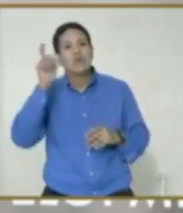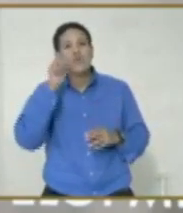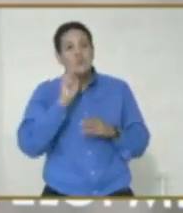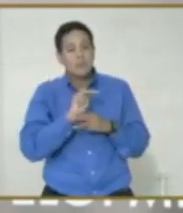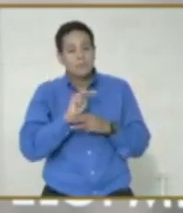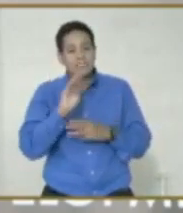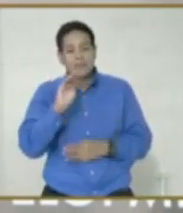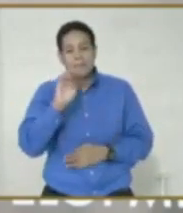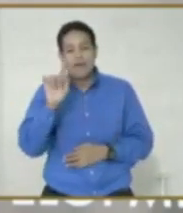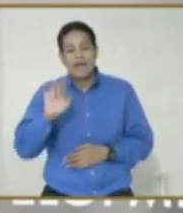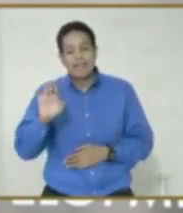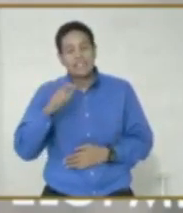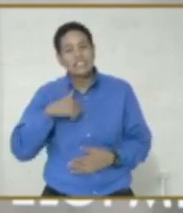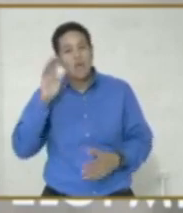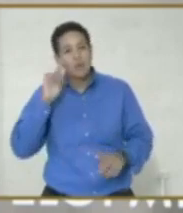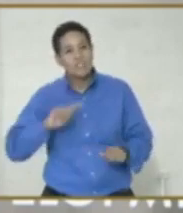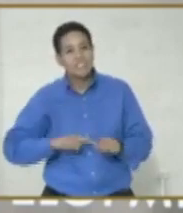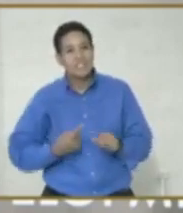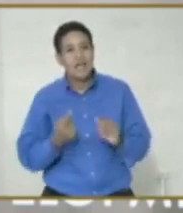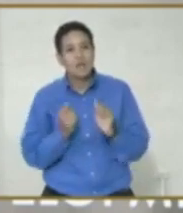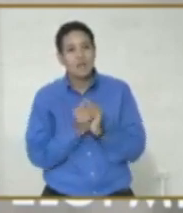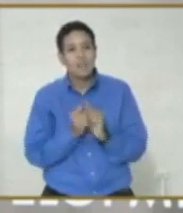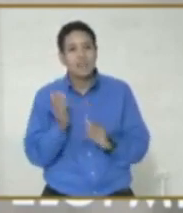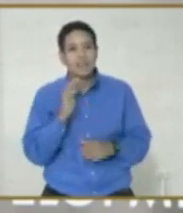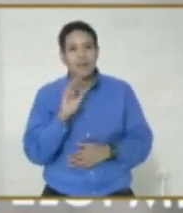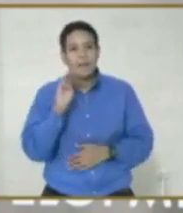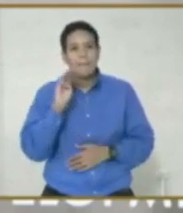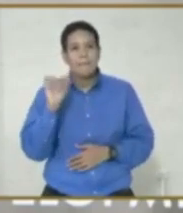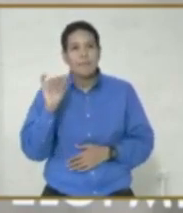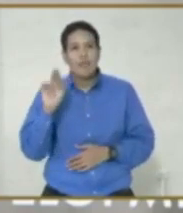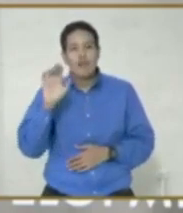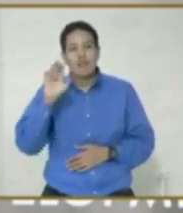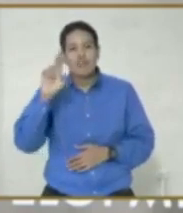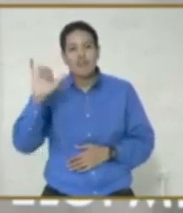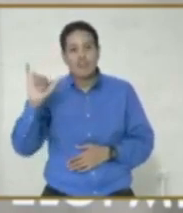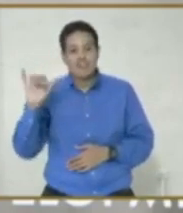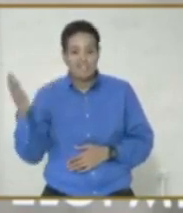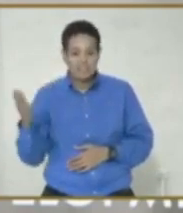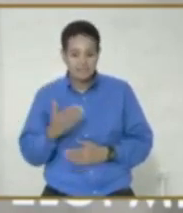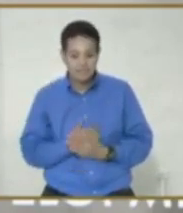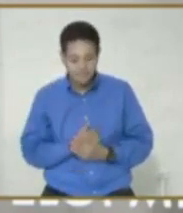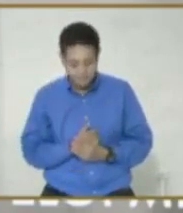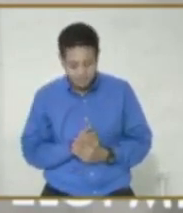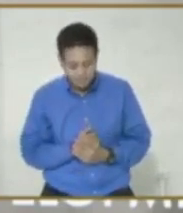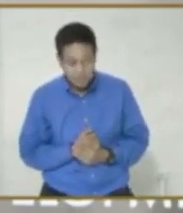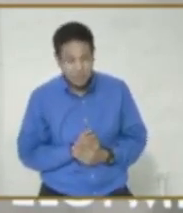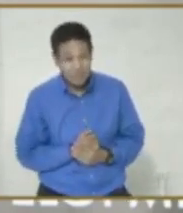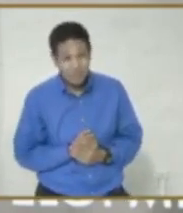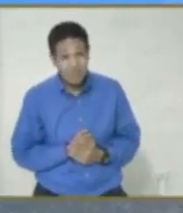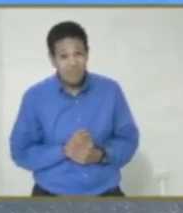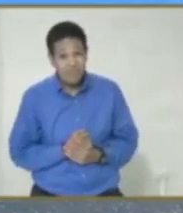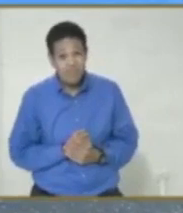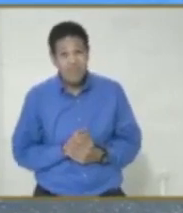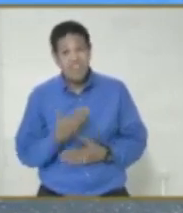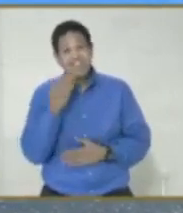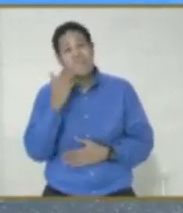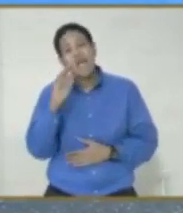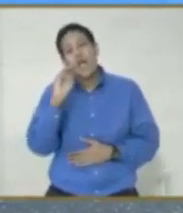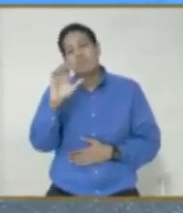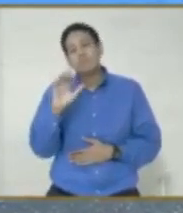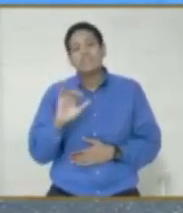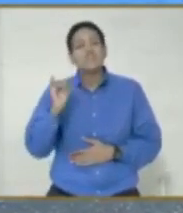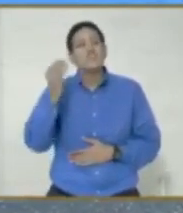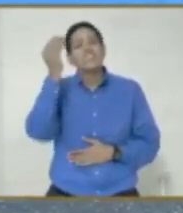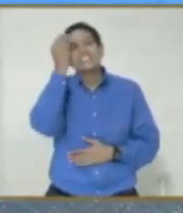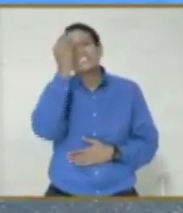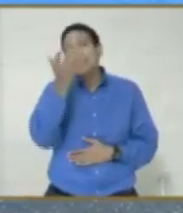Mackenzie. So I will start with Mayor Query. Thank you very much, Mr. Moderator. Just to